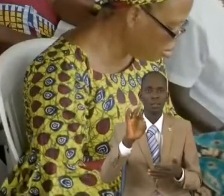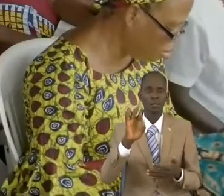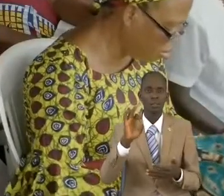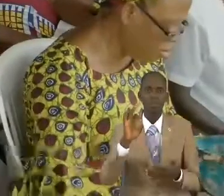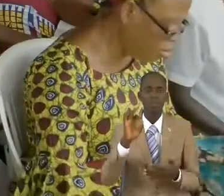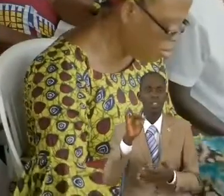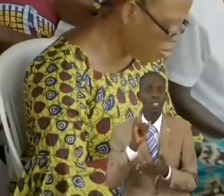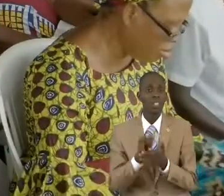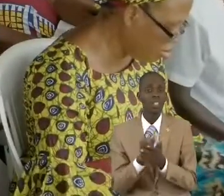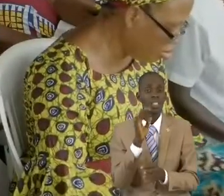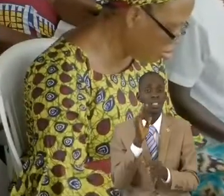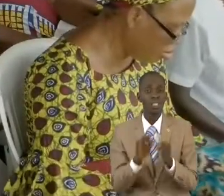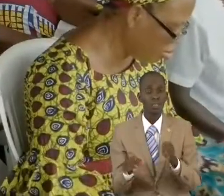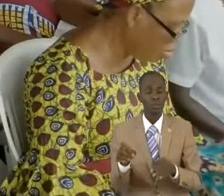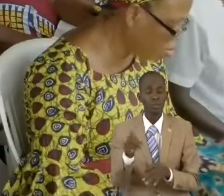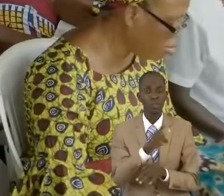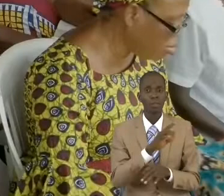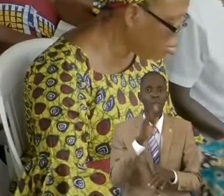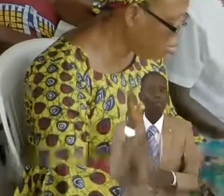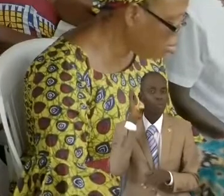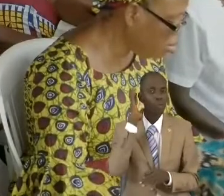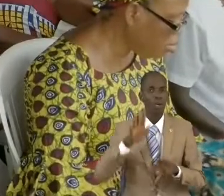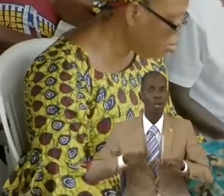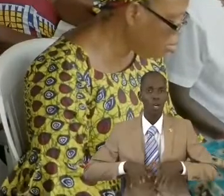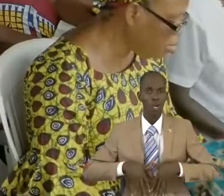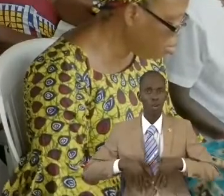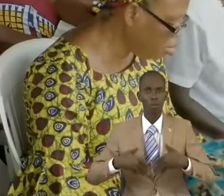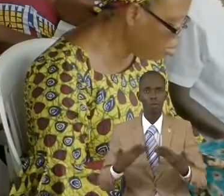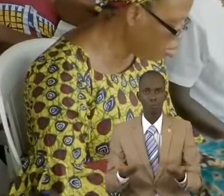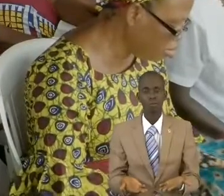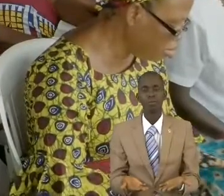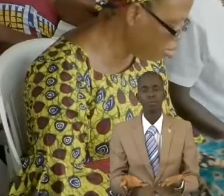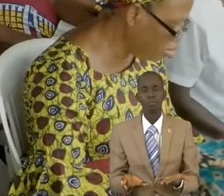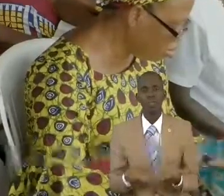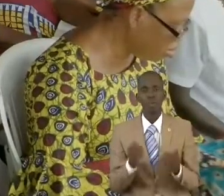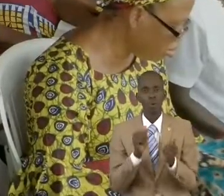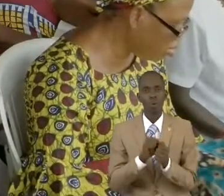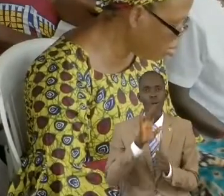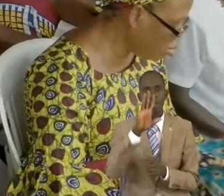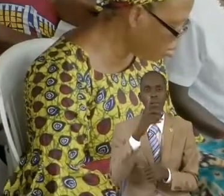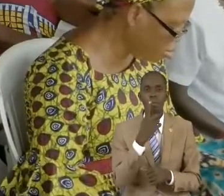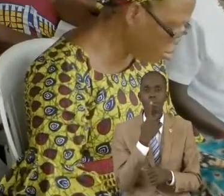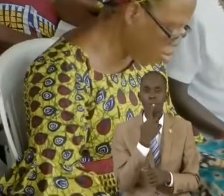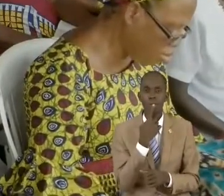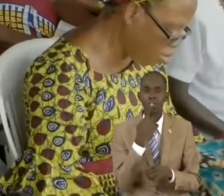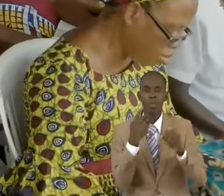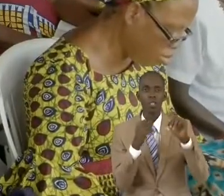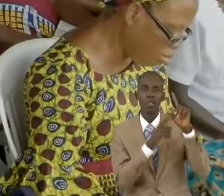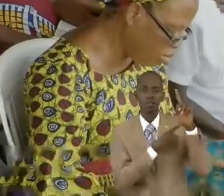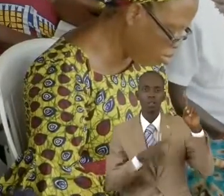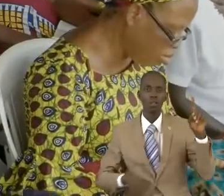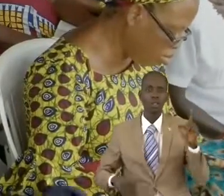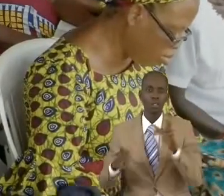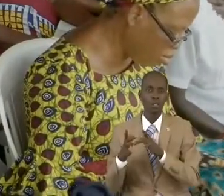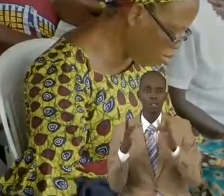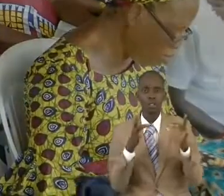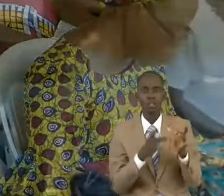thou shalt confess with thy mouth the Lord Jesus, and